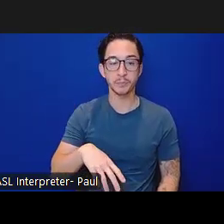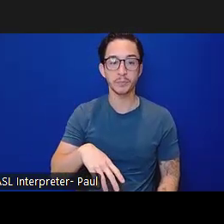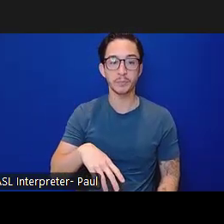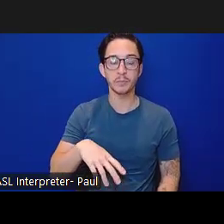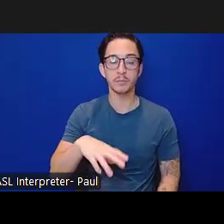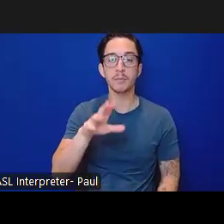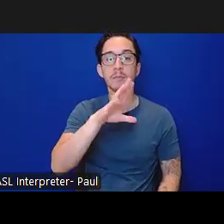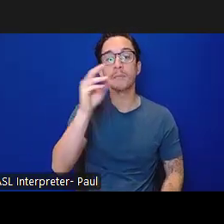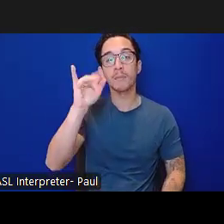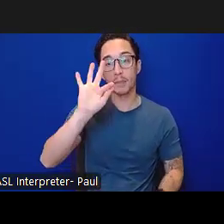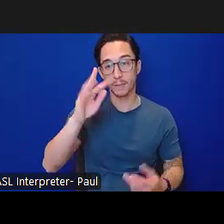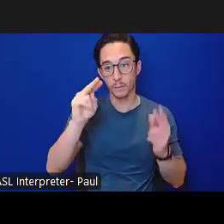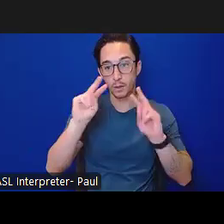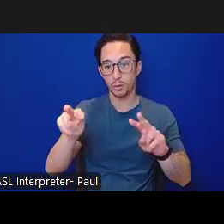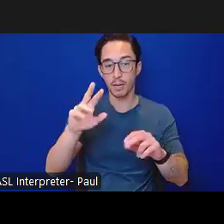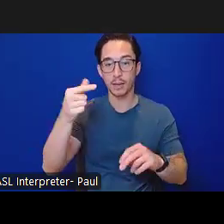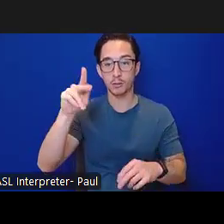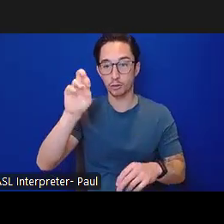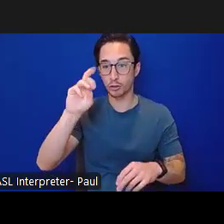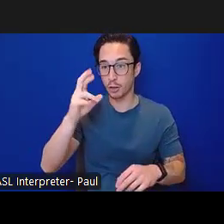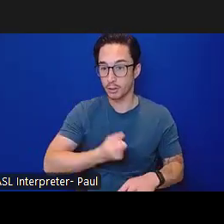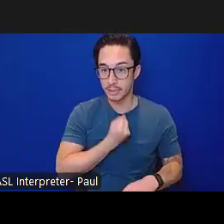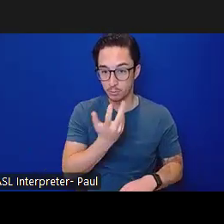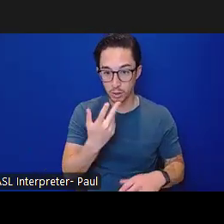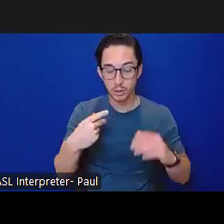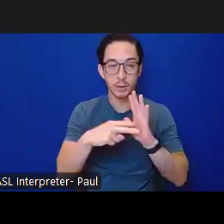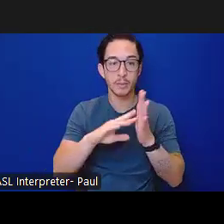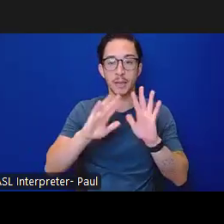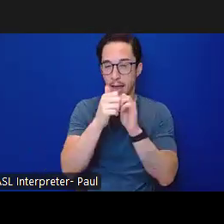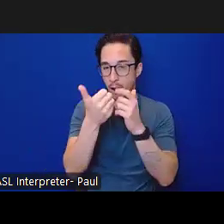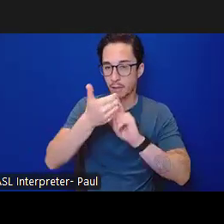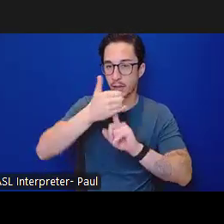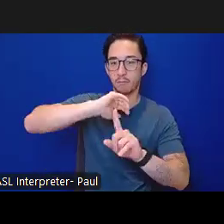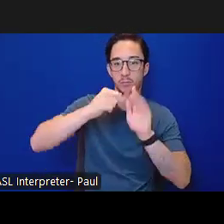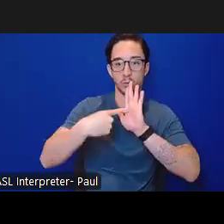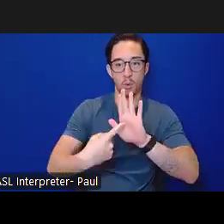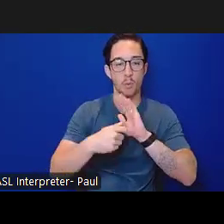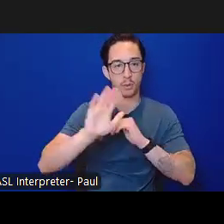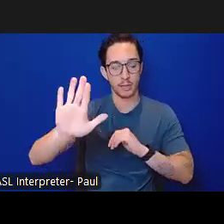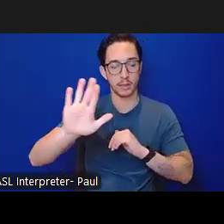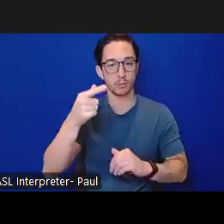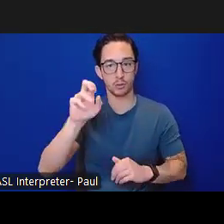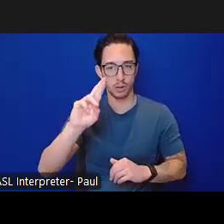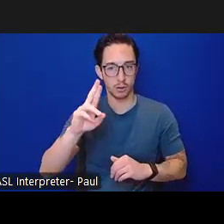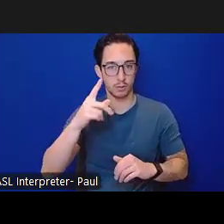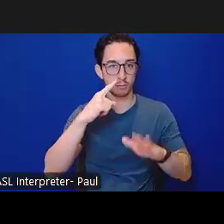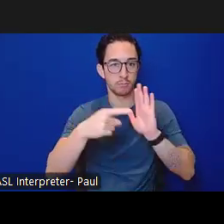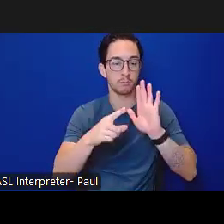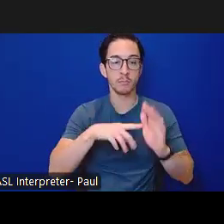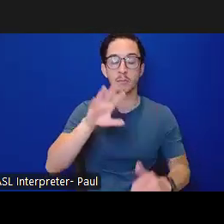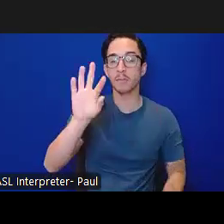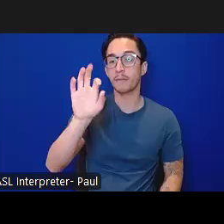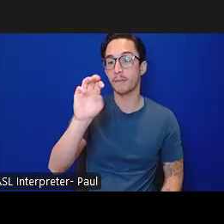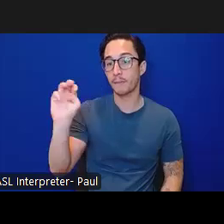And when we're looking at gender expression, we're looking at how they express their gender. So we're looking at things like feminine and